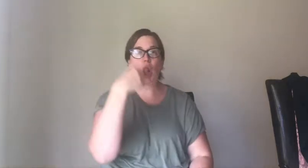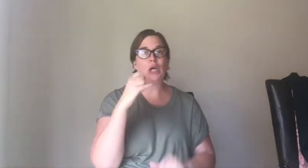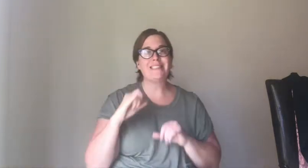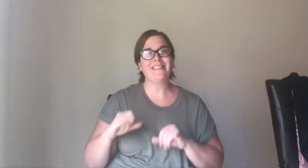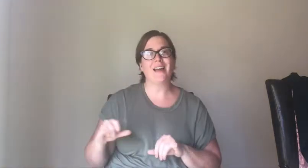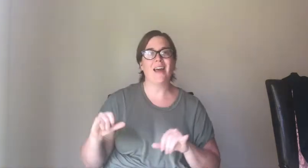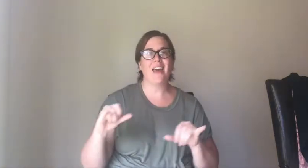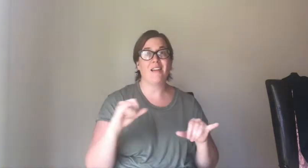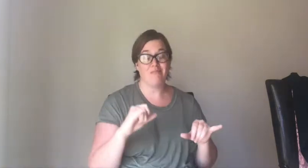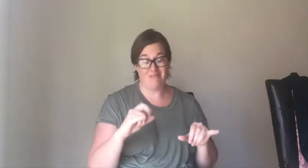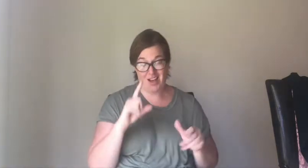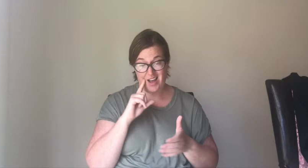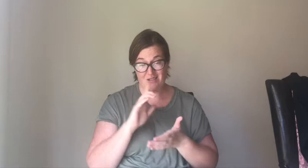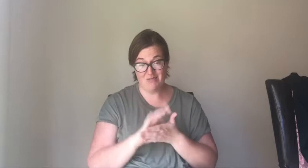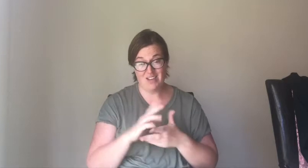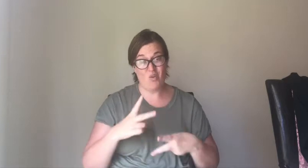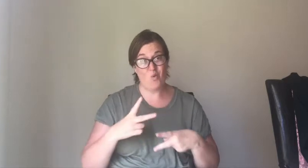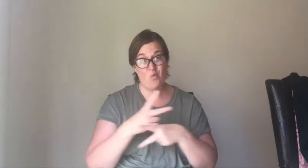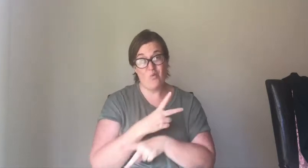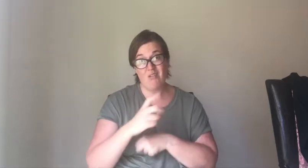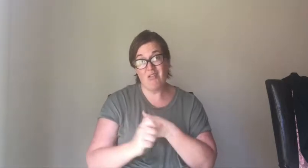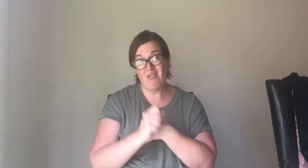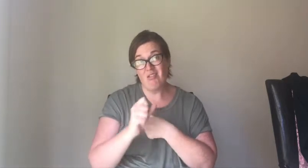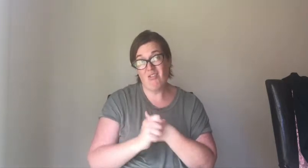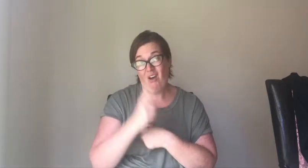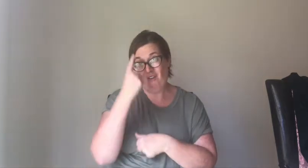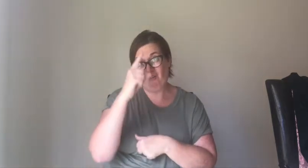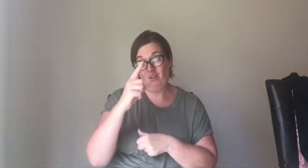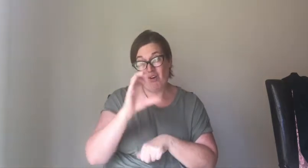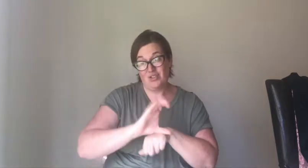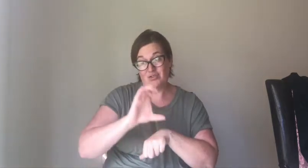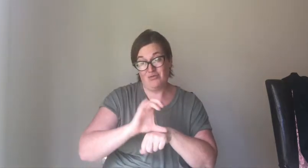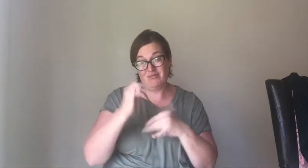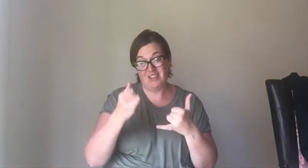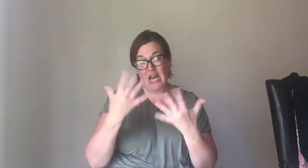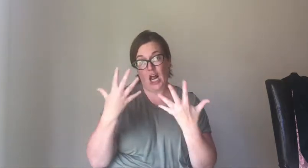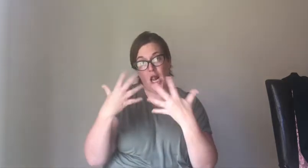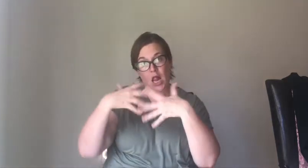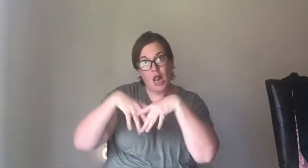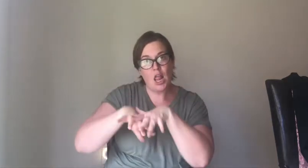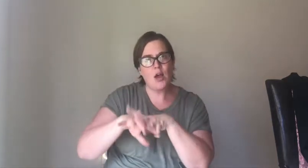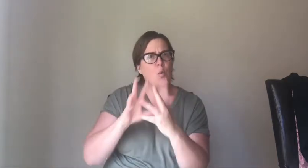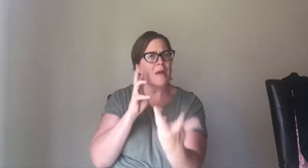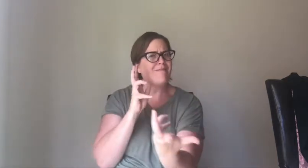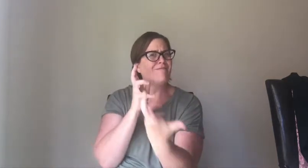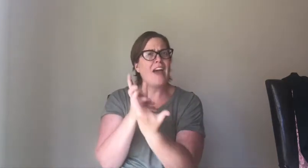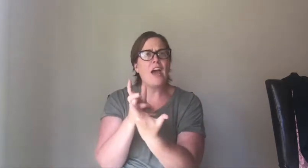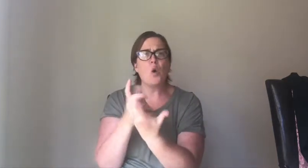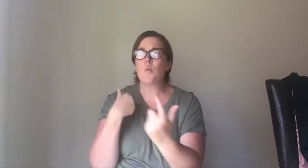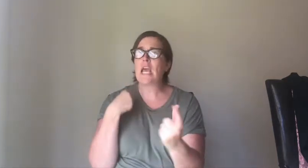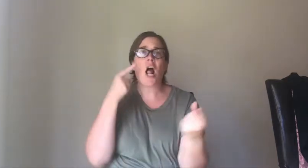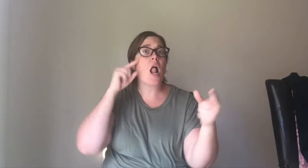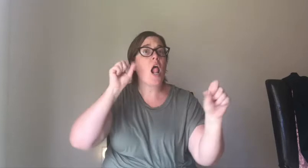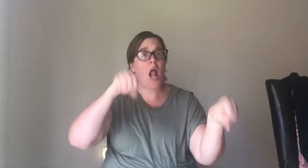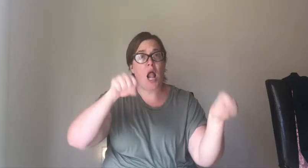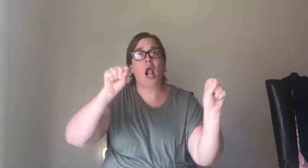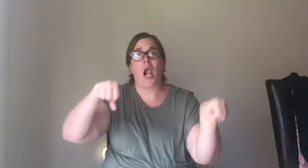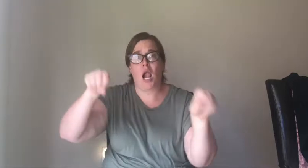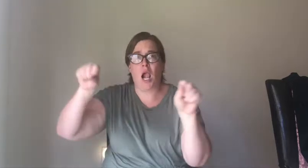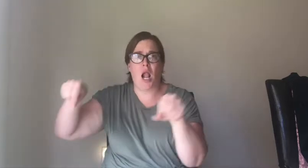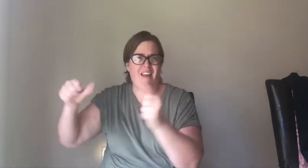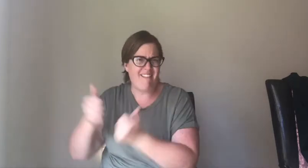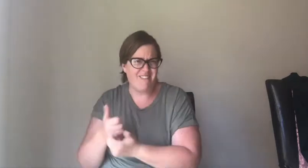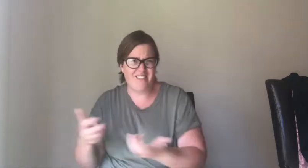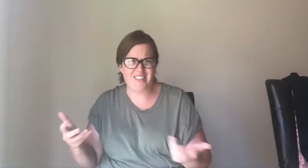persecuted. You know what I mean? Like if you're just like everybody else, if you're just fit in, just like nobody's going to persecute you. We